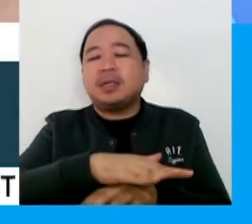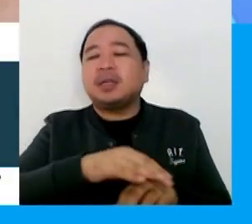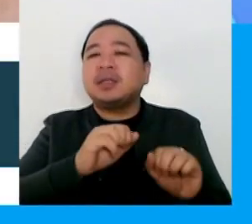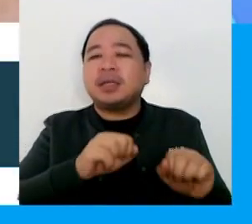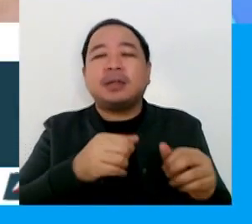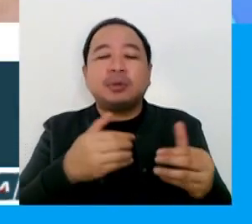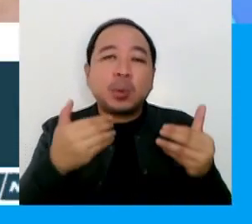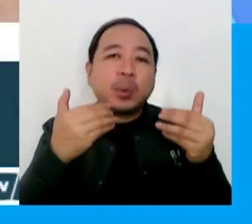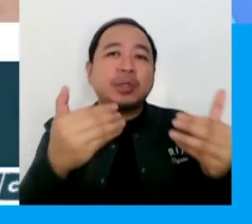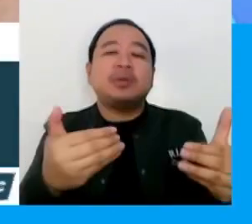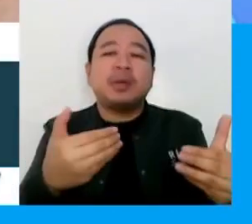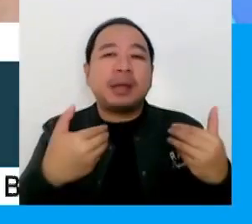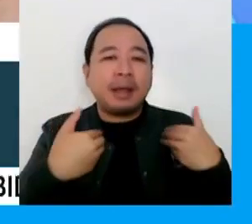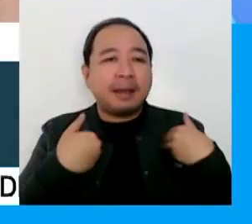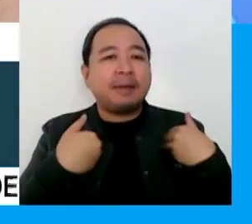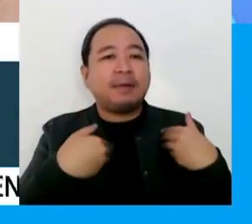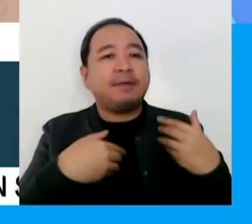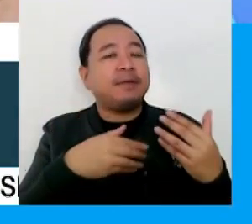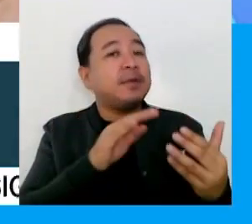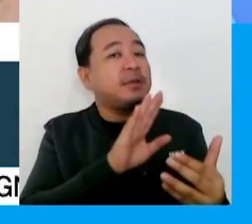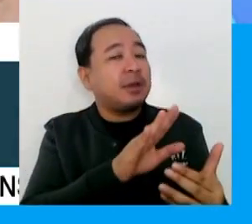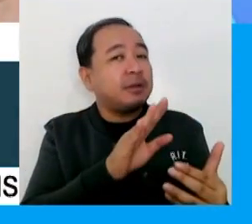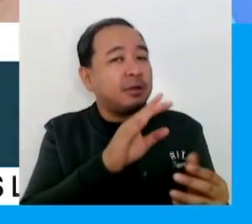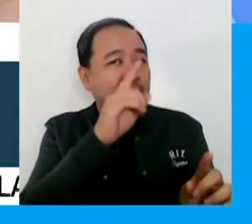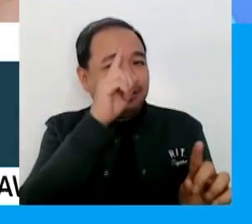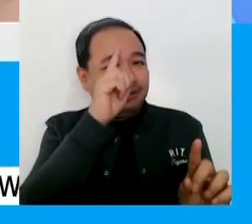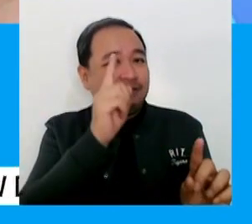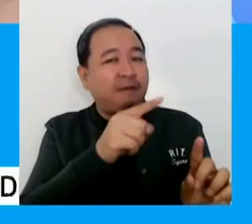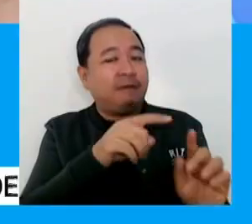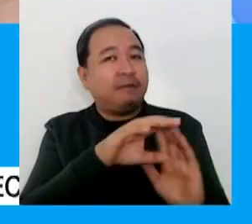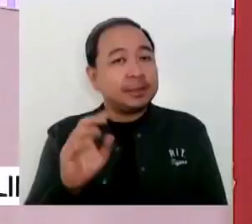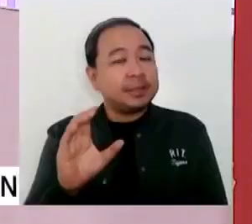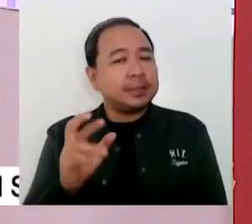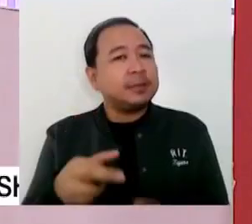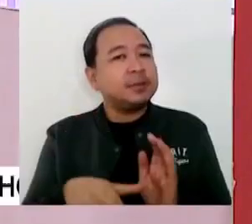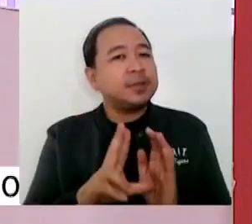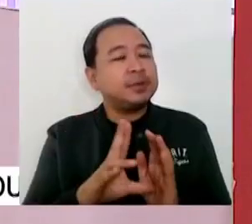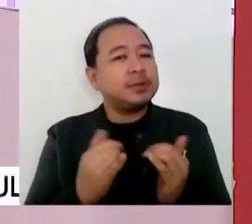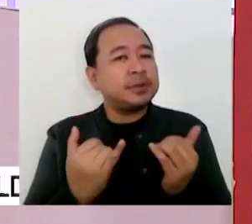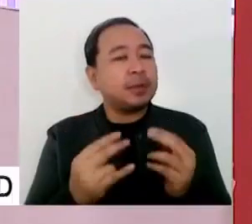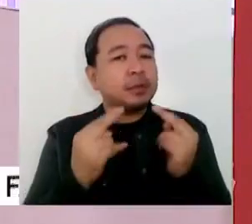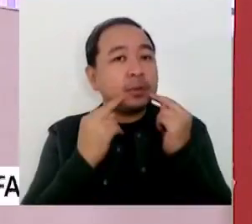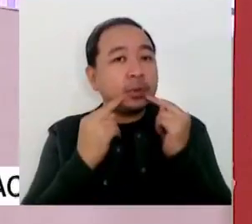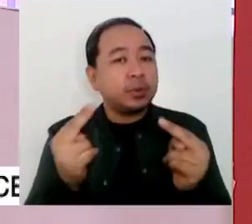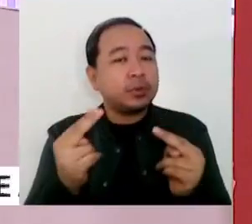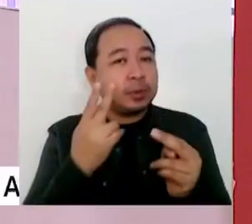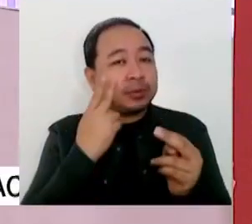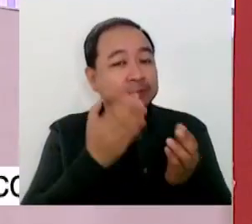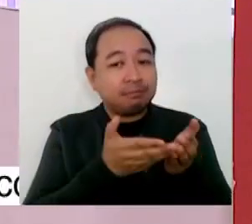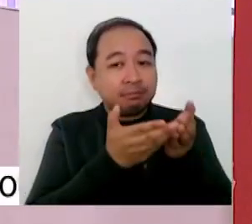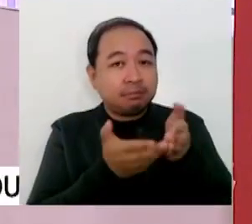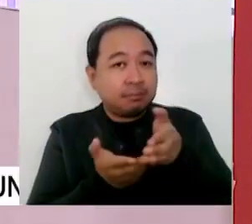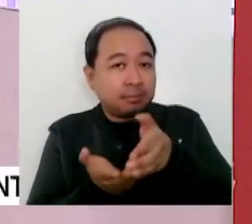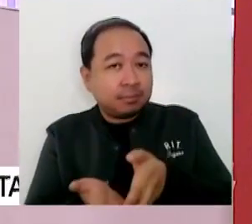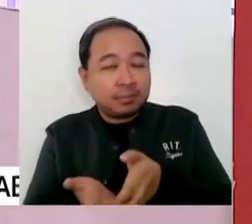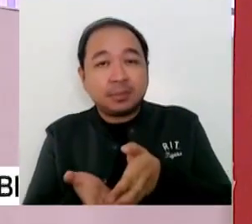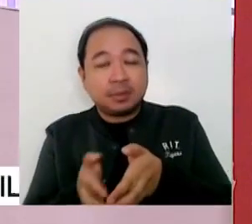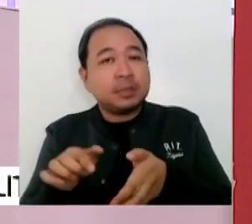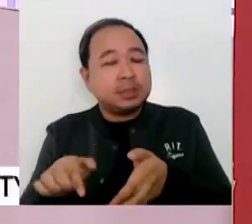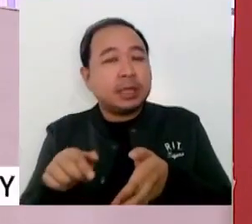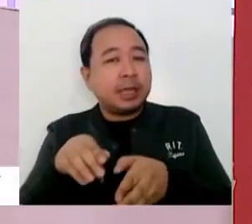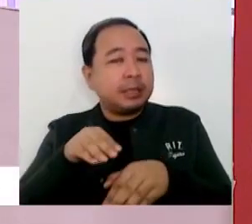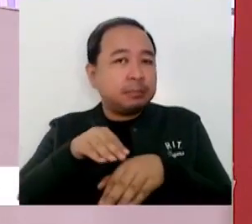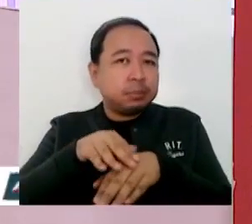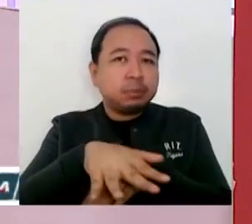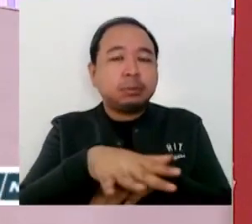talaga na magkaroon po ng iniitay natin na charter change. That sunken tanker that caused a massive oil spill